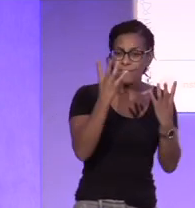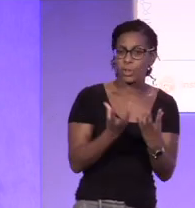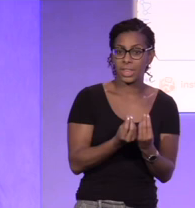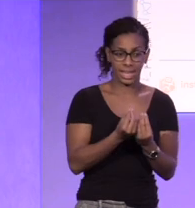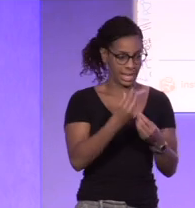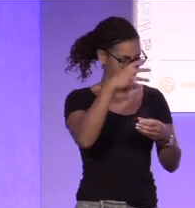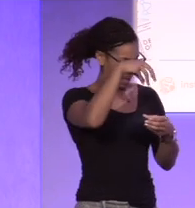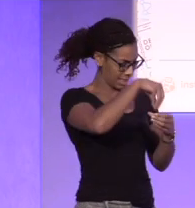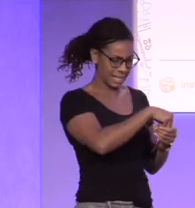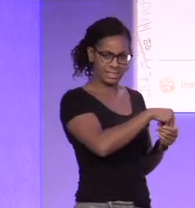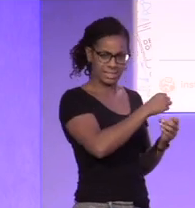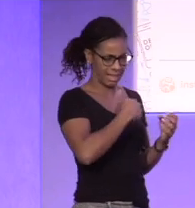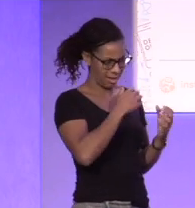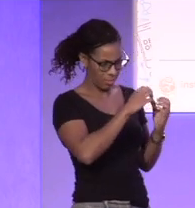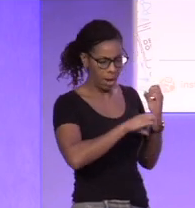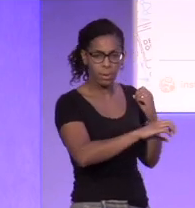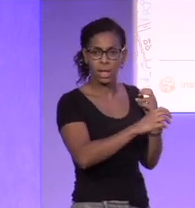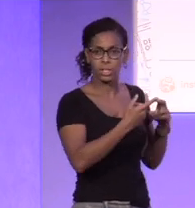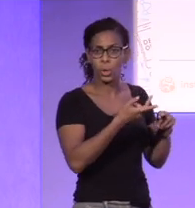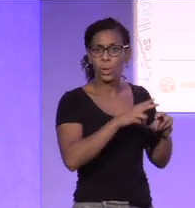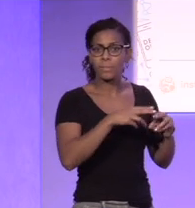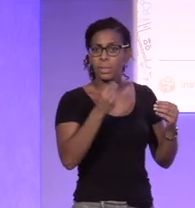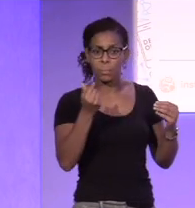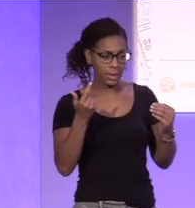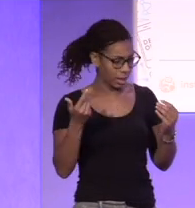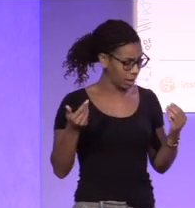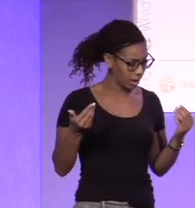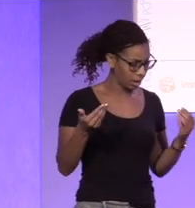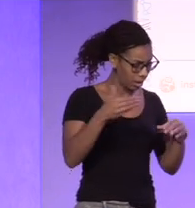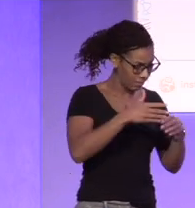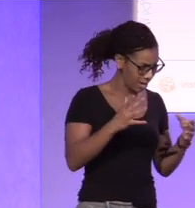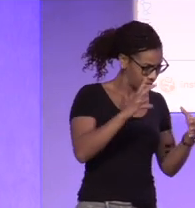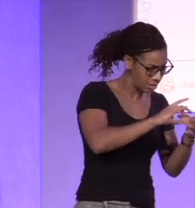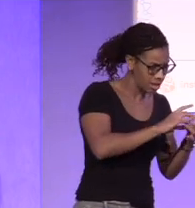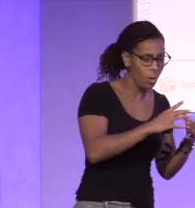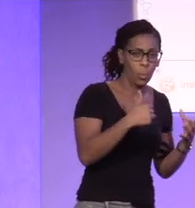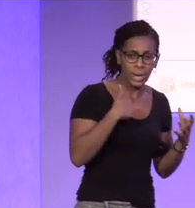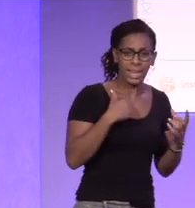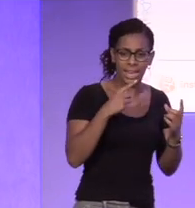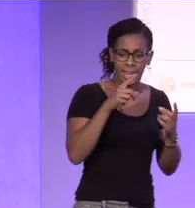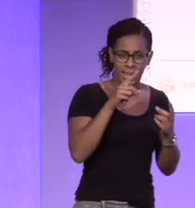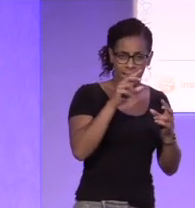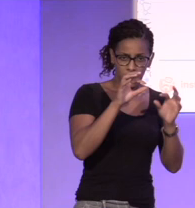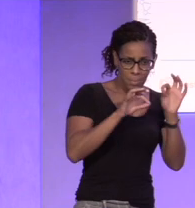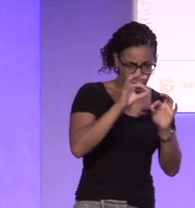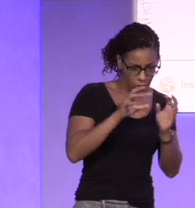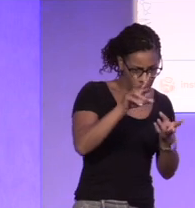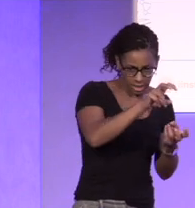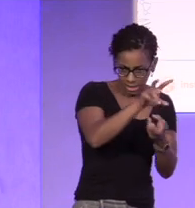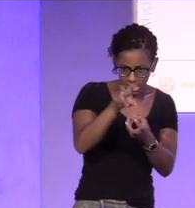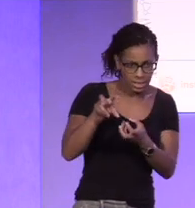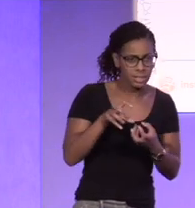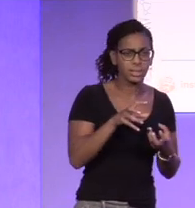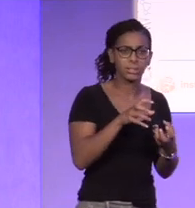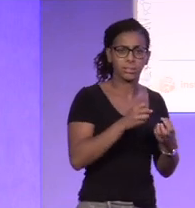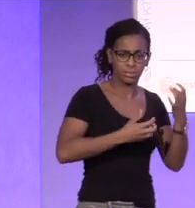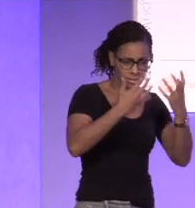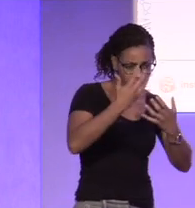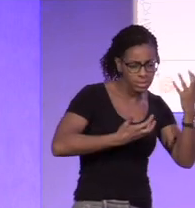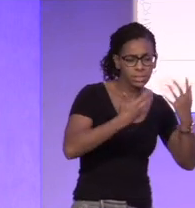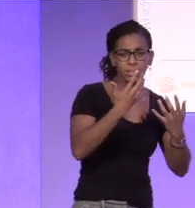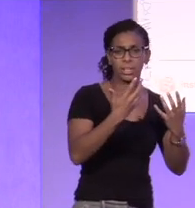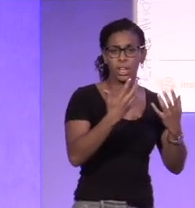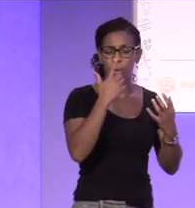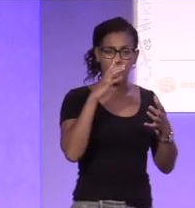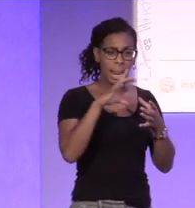If somebody touched it, we start to put a metric around it. And we captured so many metrics: the complexity of our work, the CapEx,